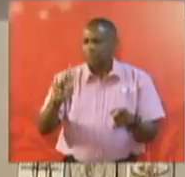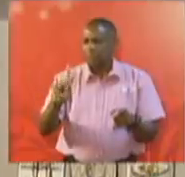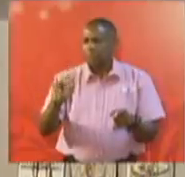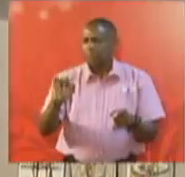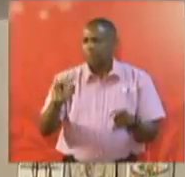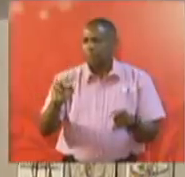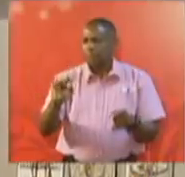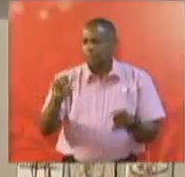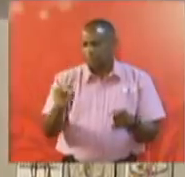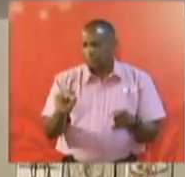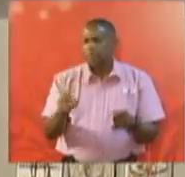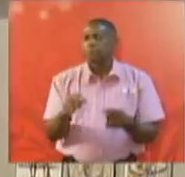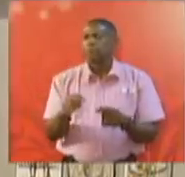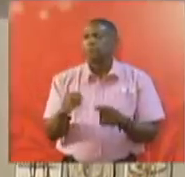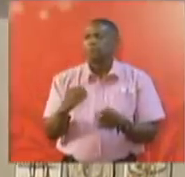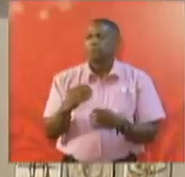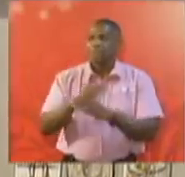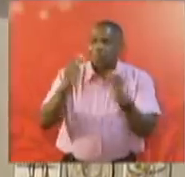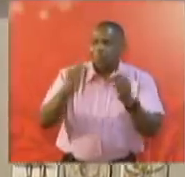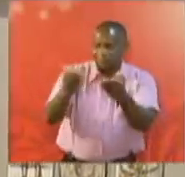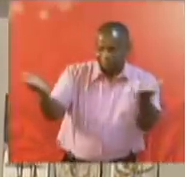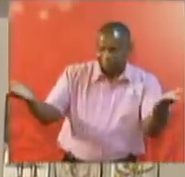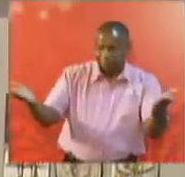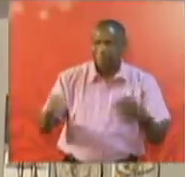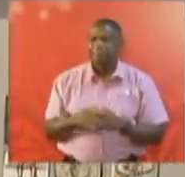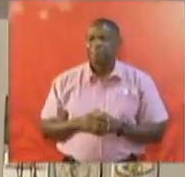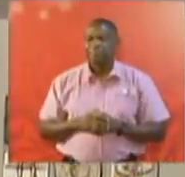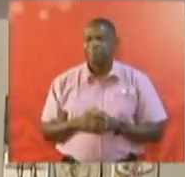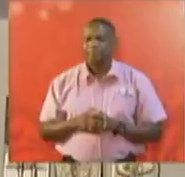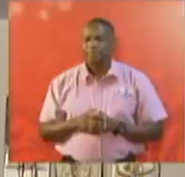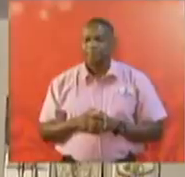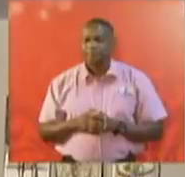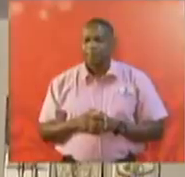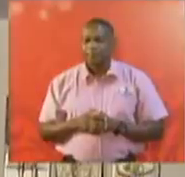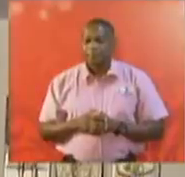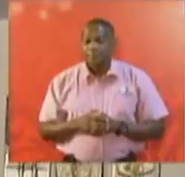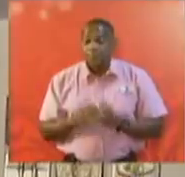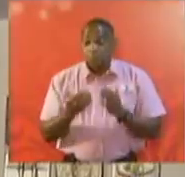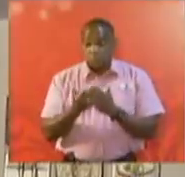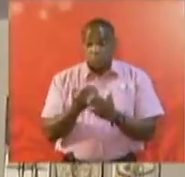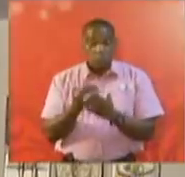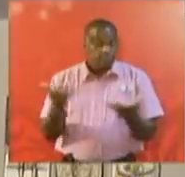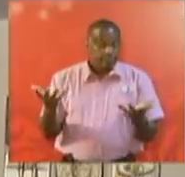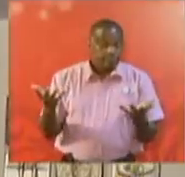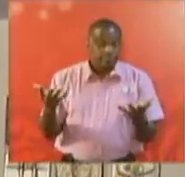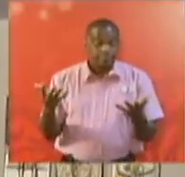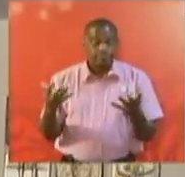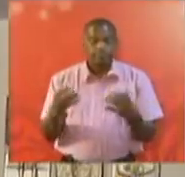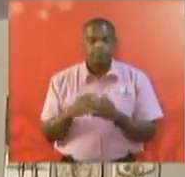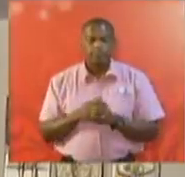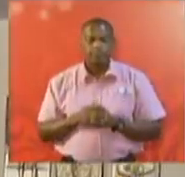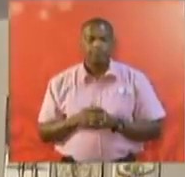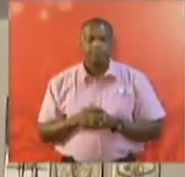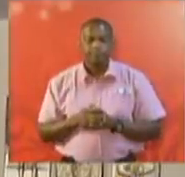listening and viewing public. The clinical update for this morning is as follows. For the